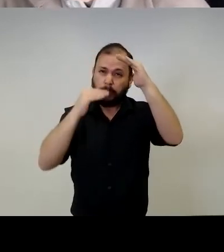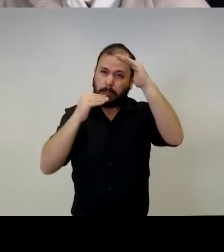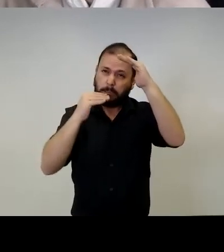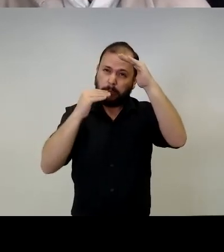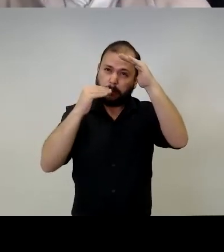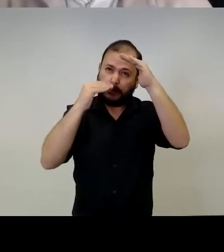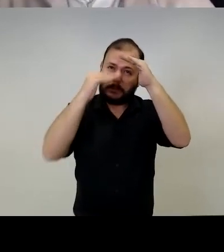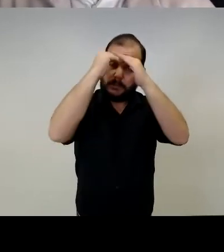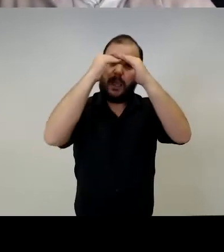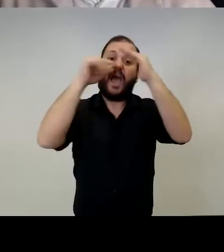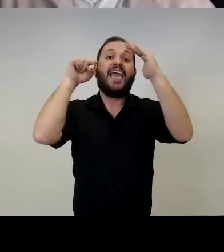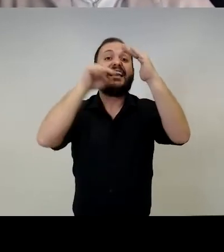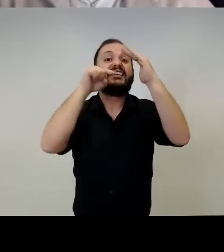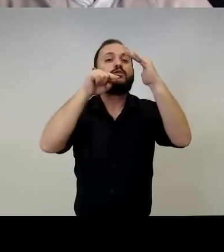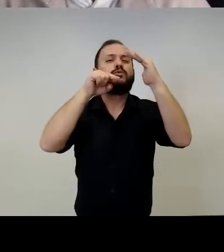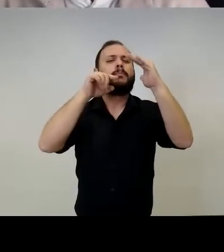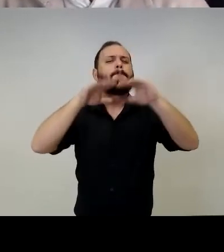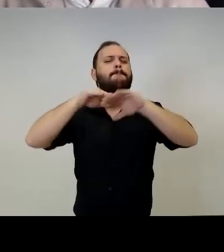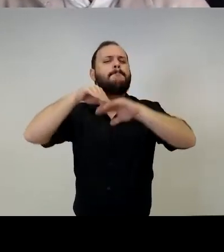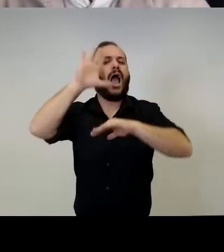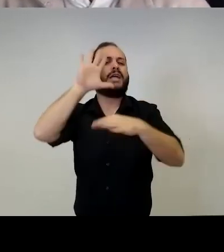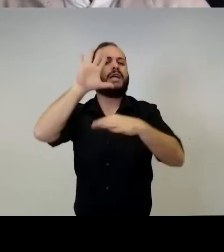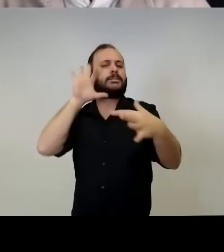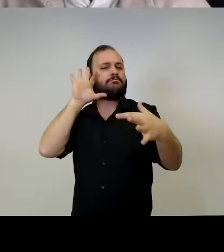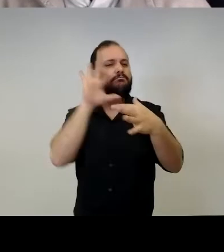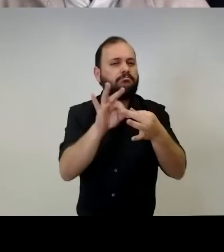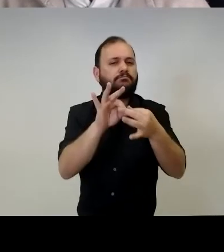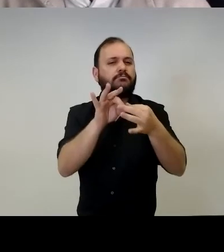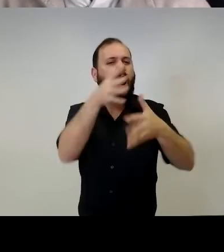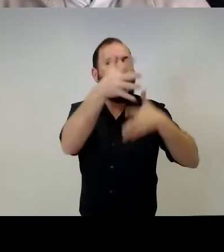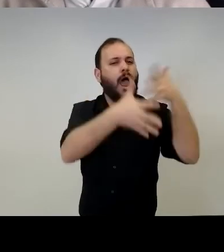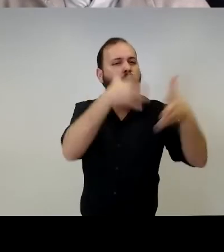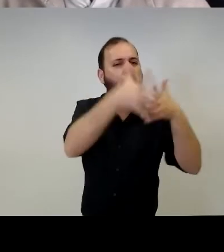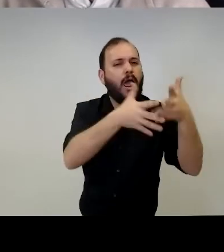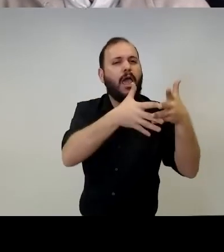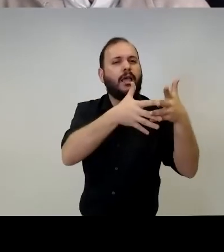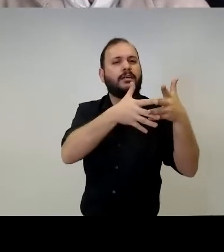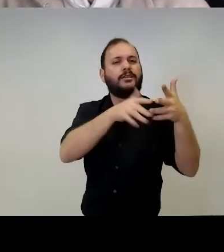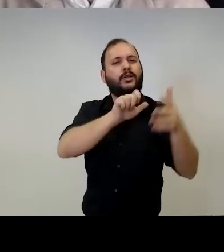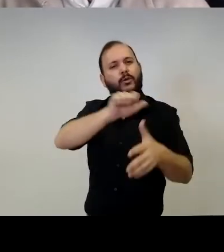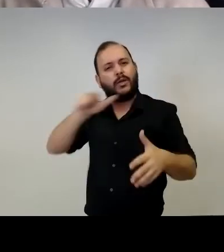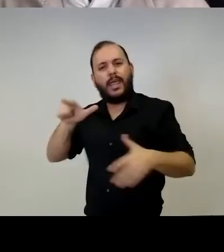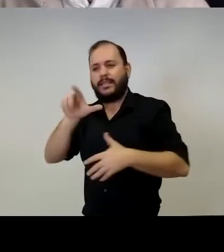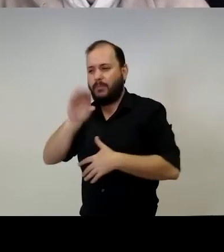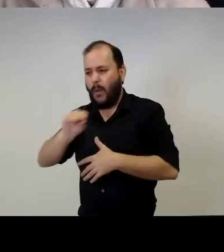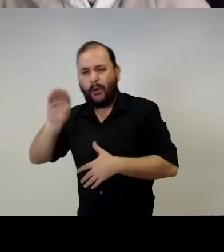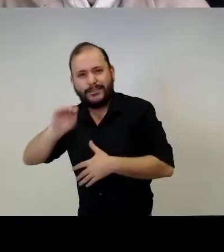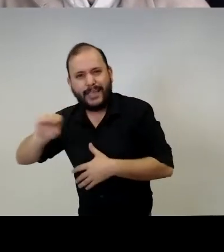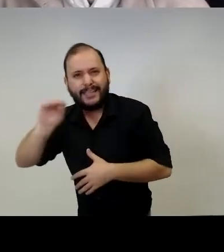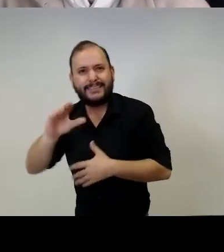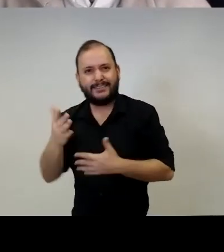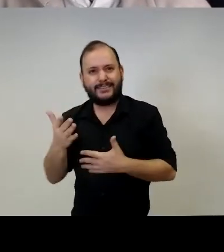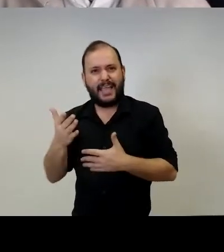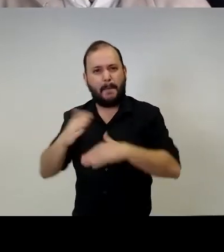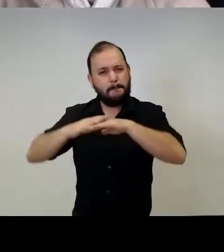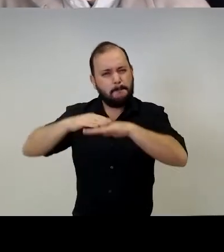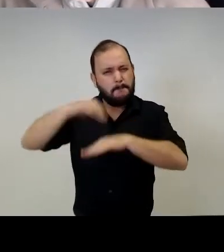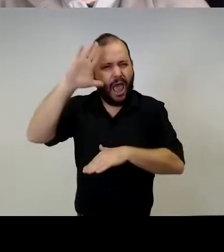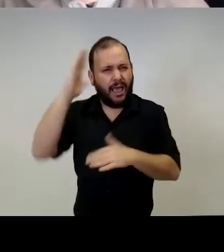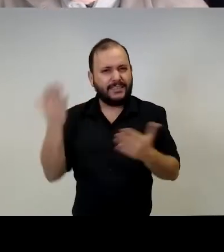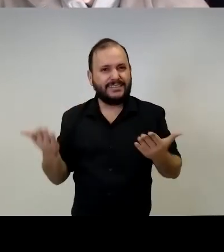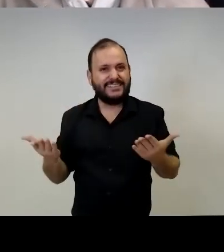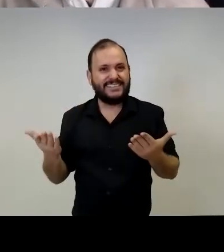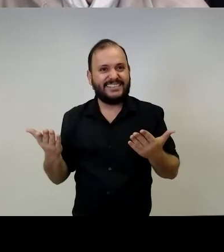language quality, be it sign language or spoken language, is it more than you can give? Evidence from